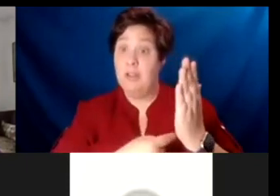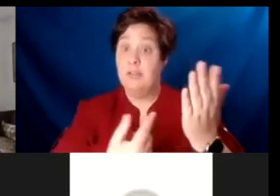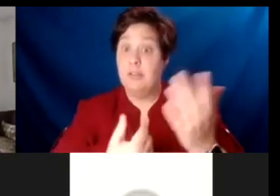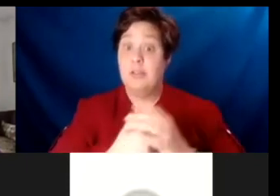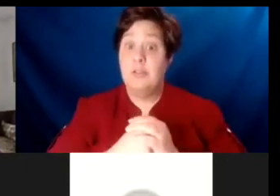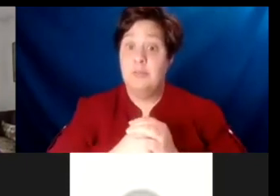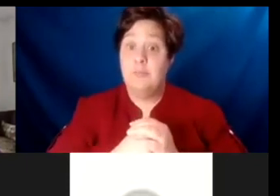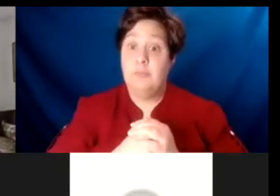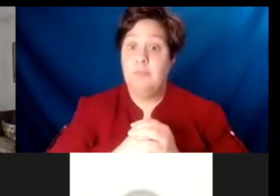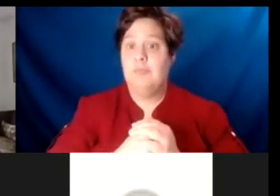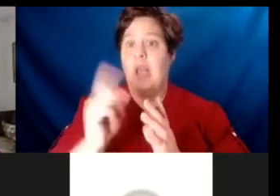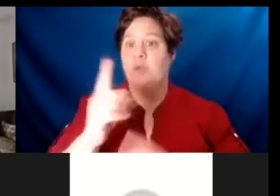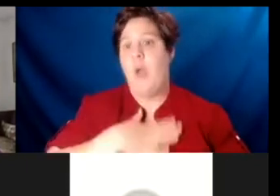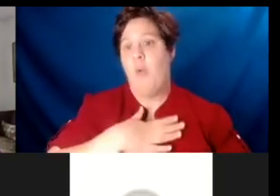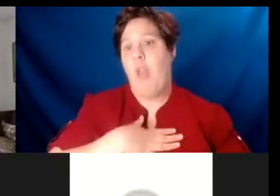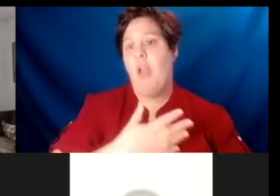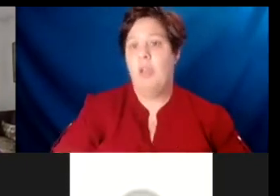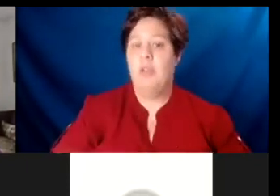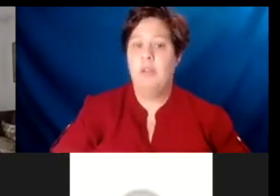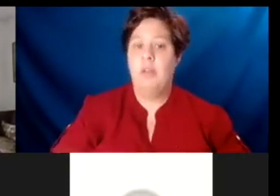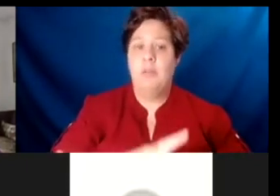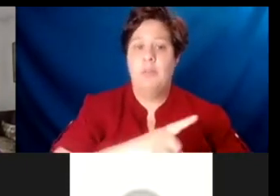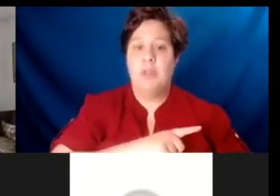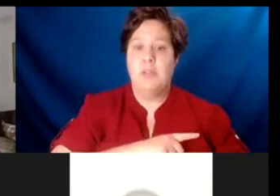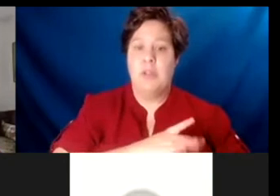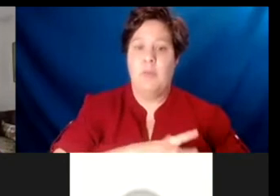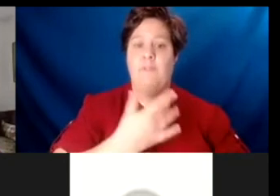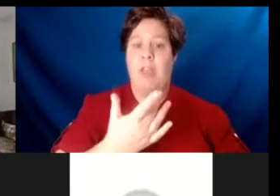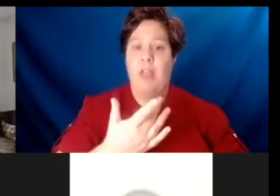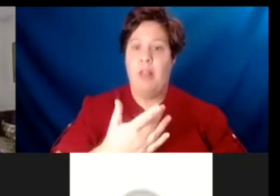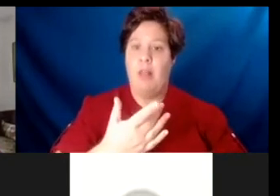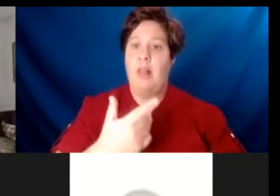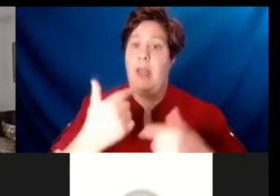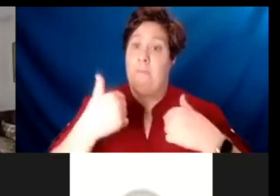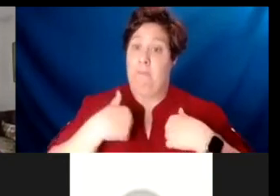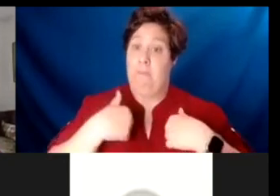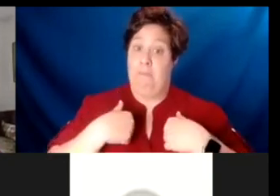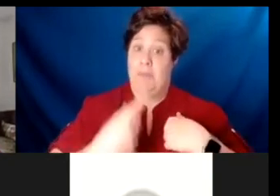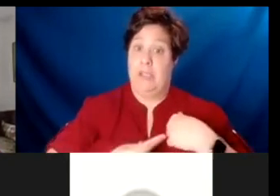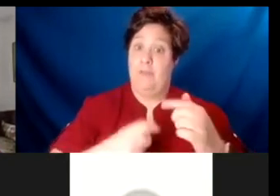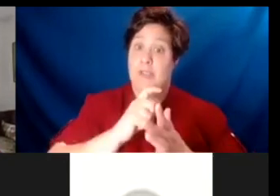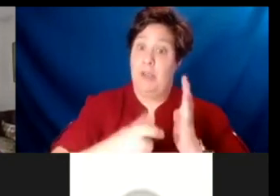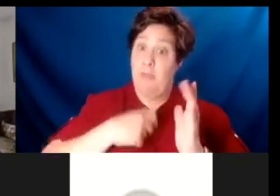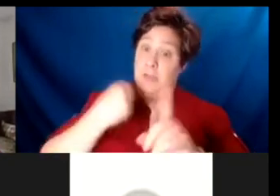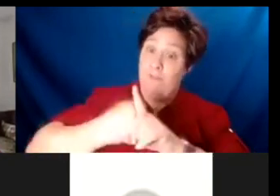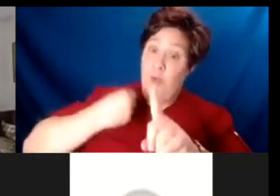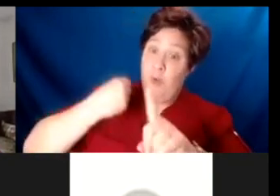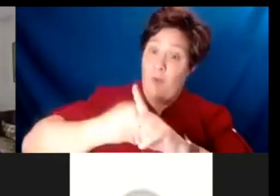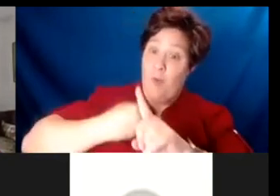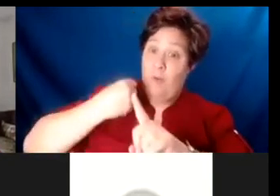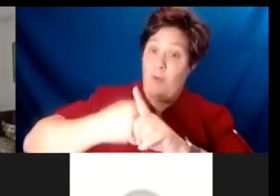way. That's what I'd like to see, because that would make me feel that what I as a disabled person have fought for, and in